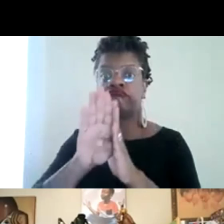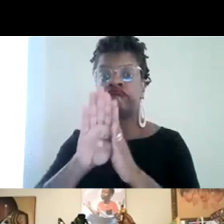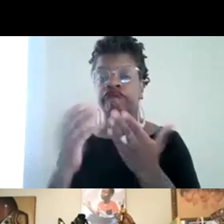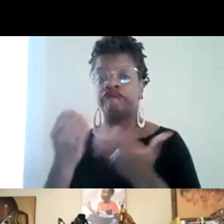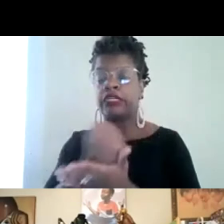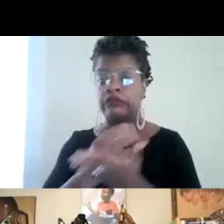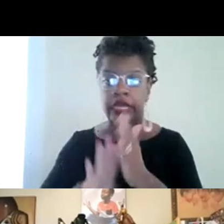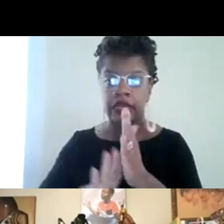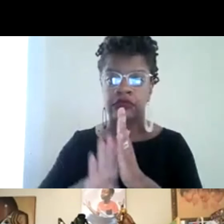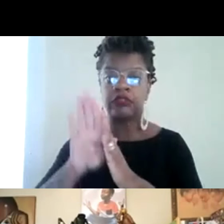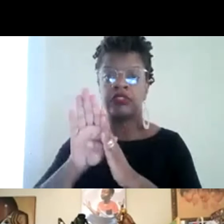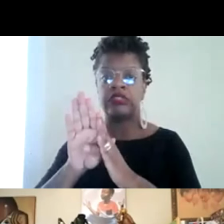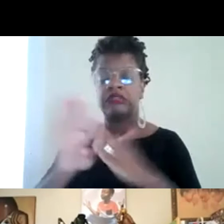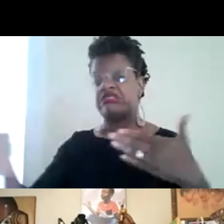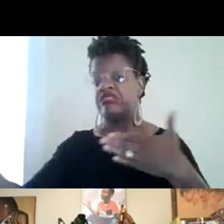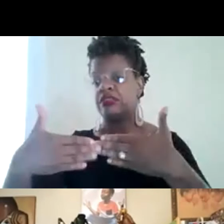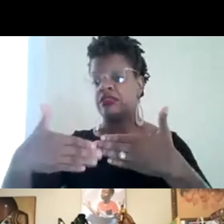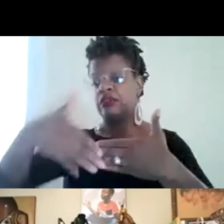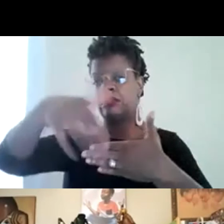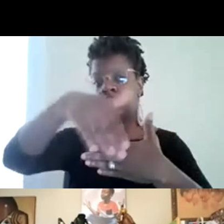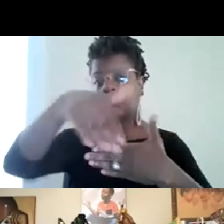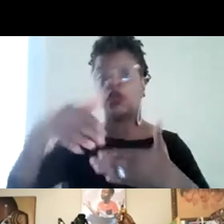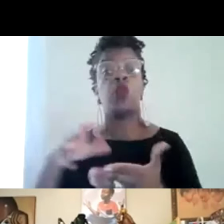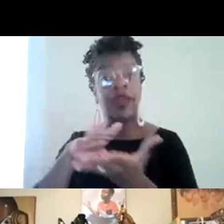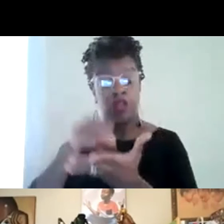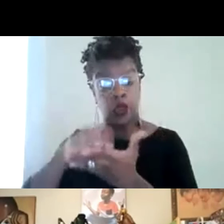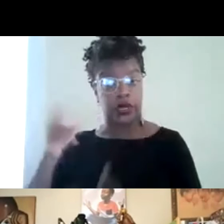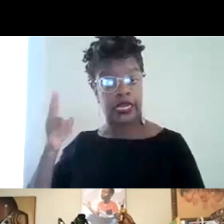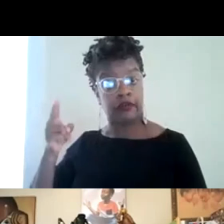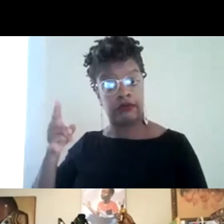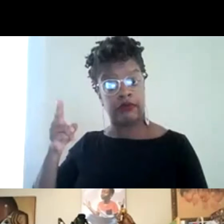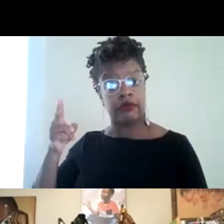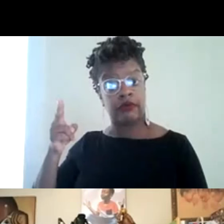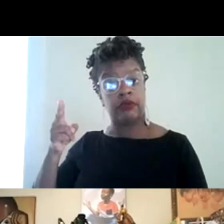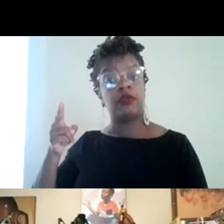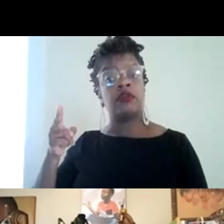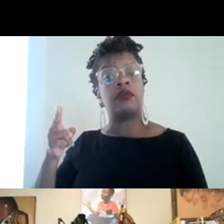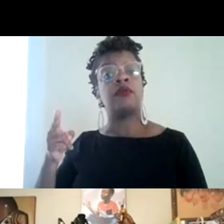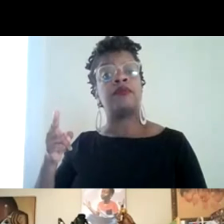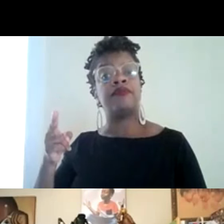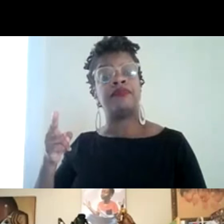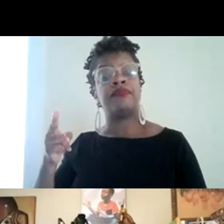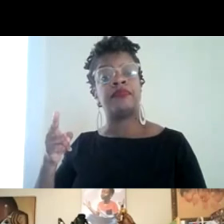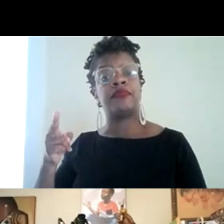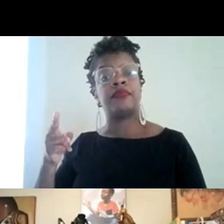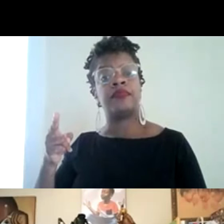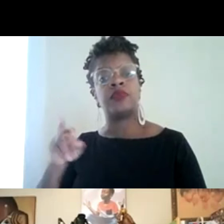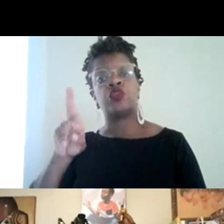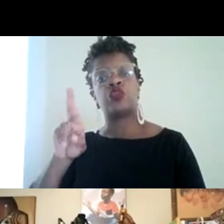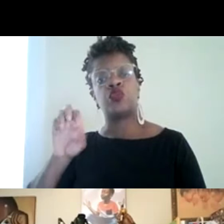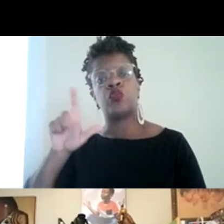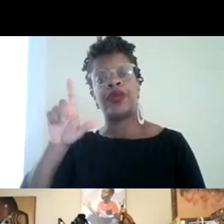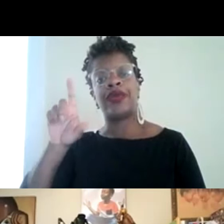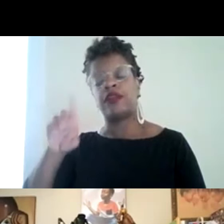through finer points in history of the ways in which both redlining,